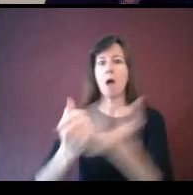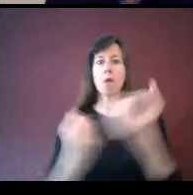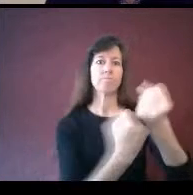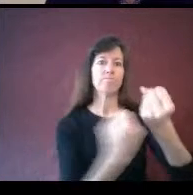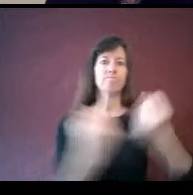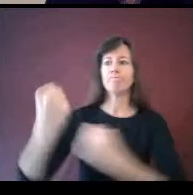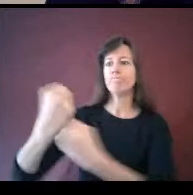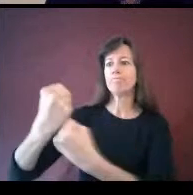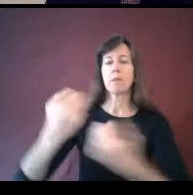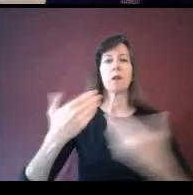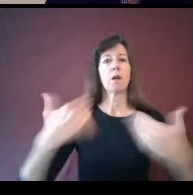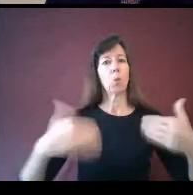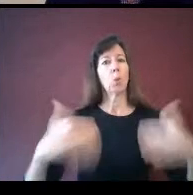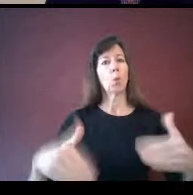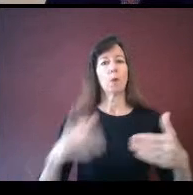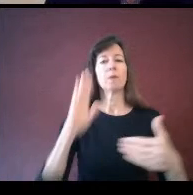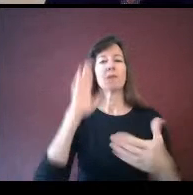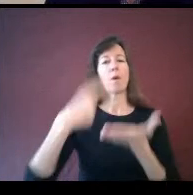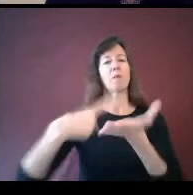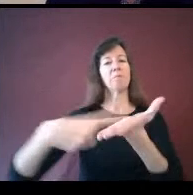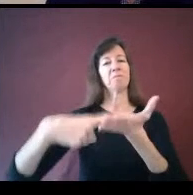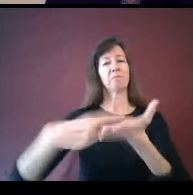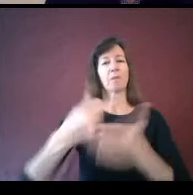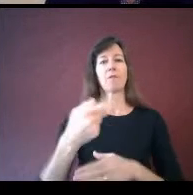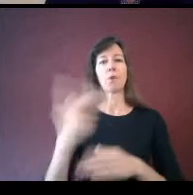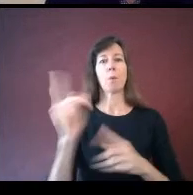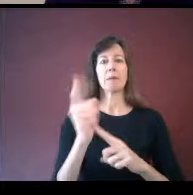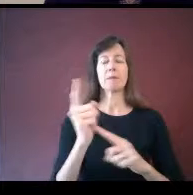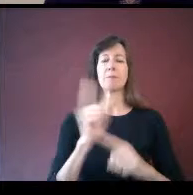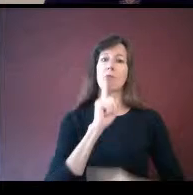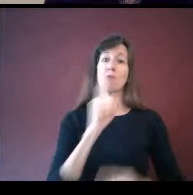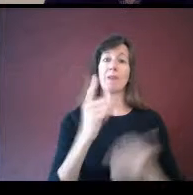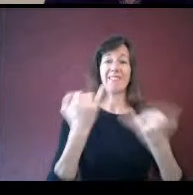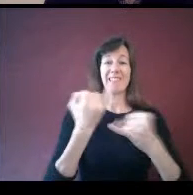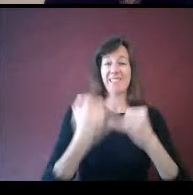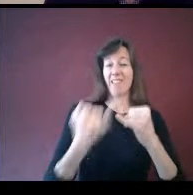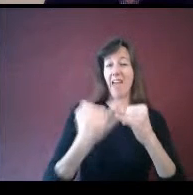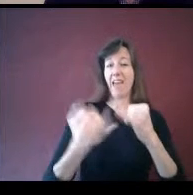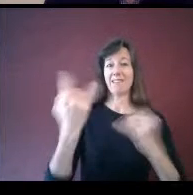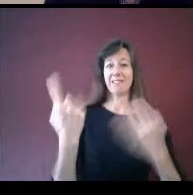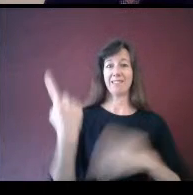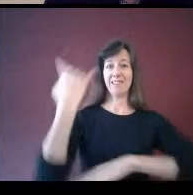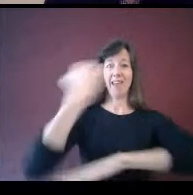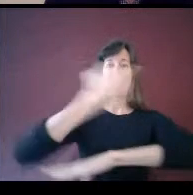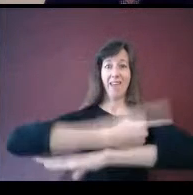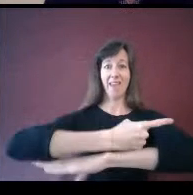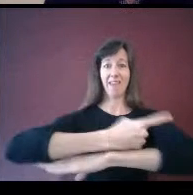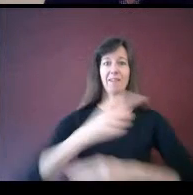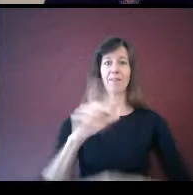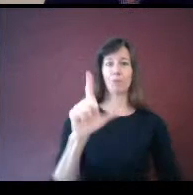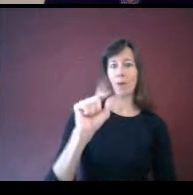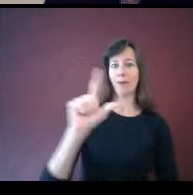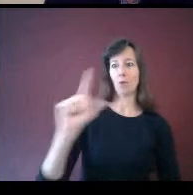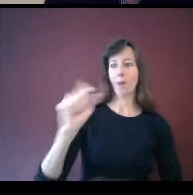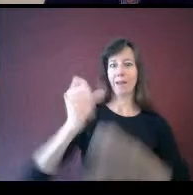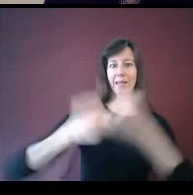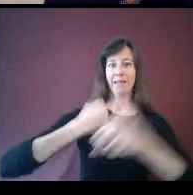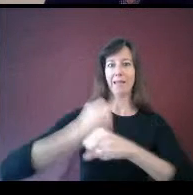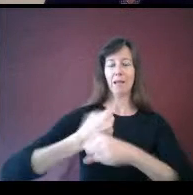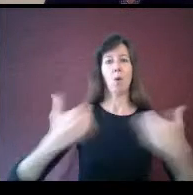I'm appreciative on this last day of this year to have a few minutes to be with all of you